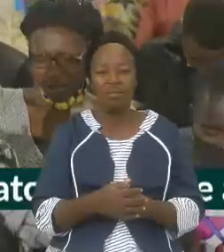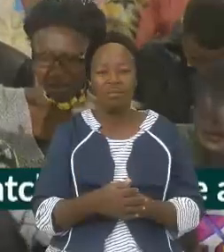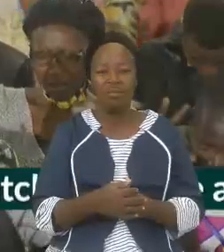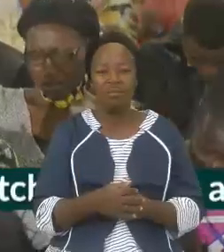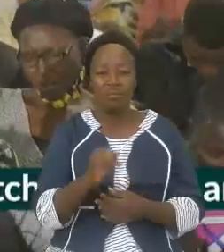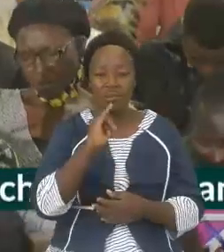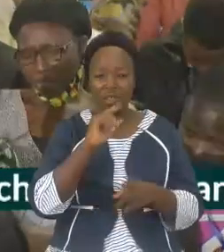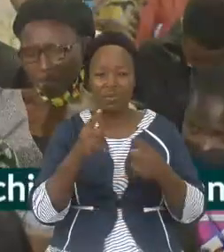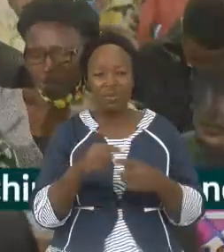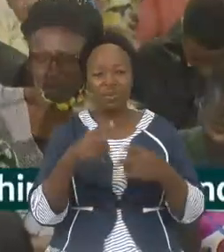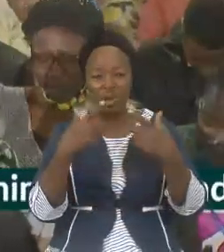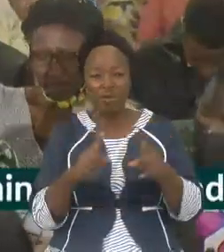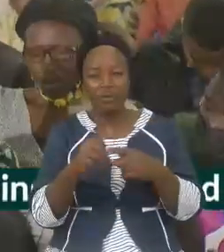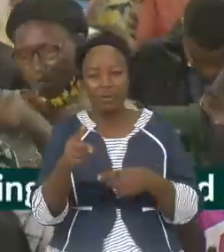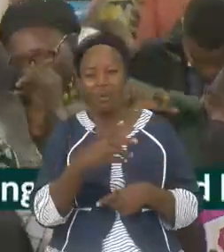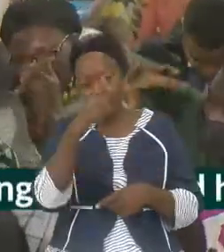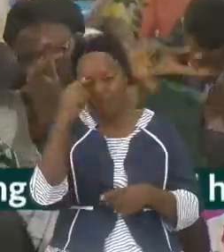It is a miracle.